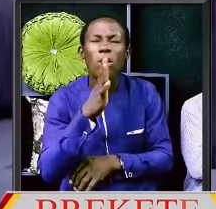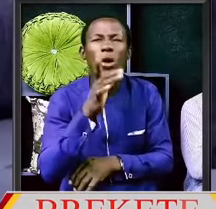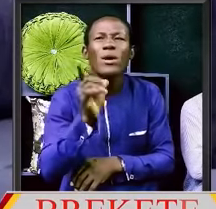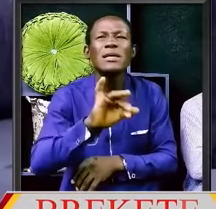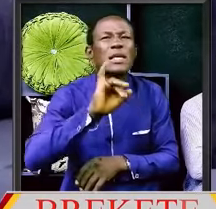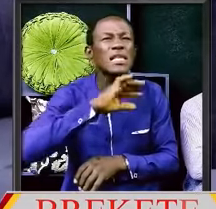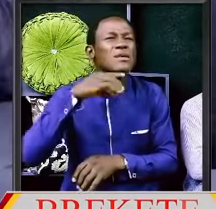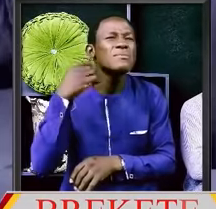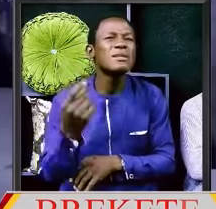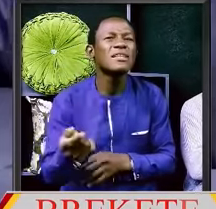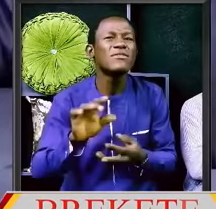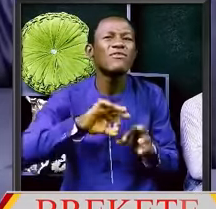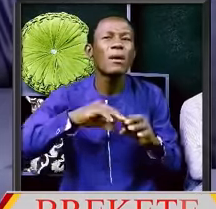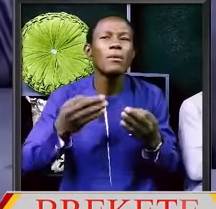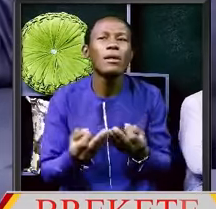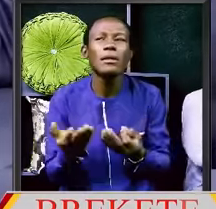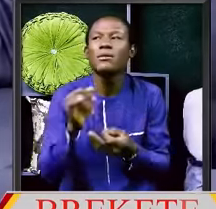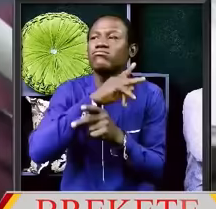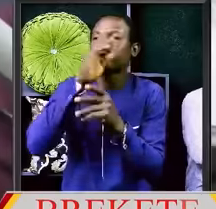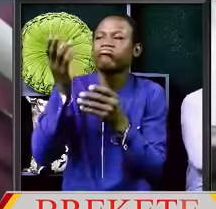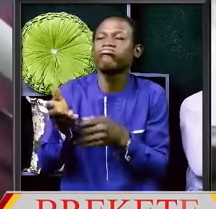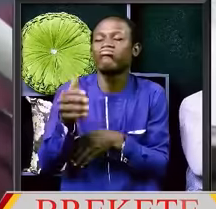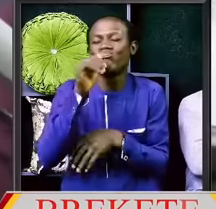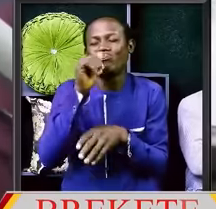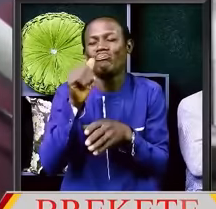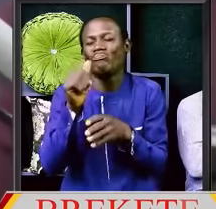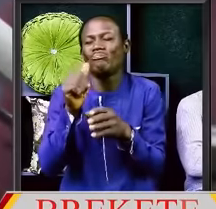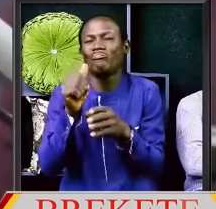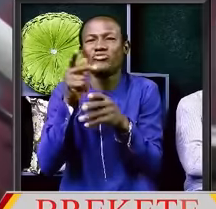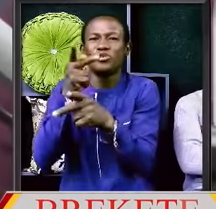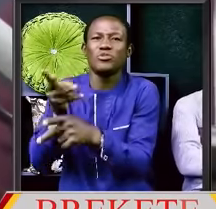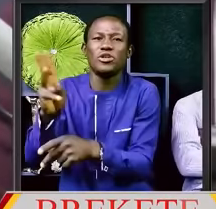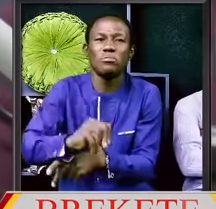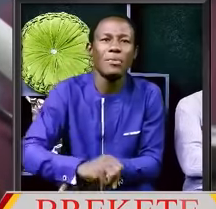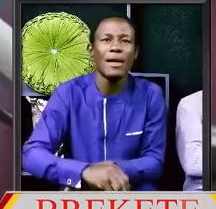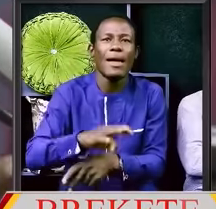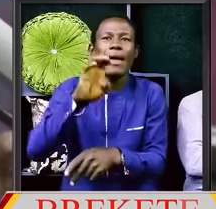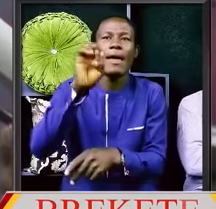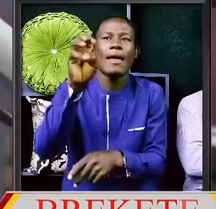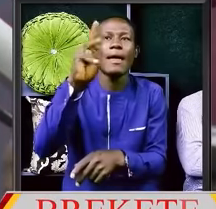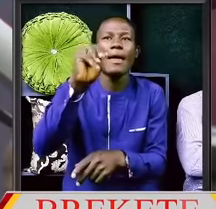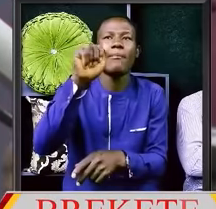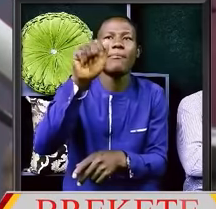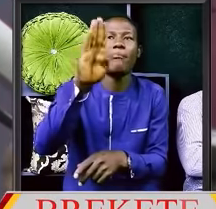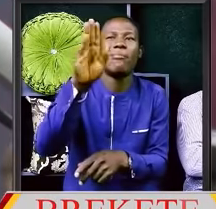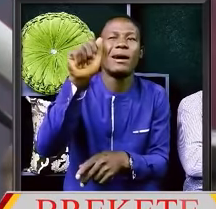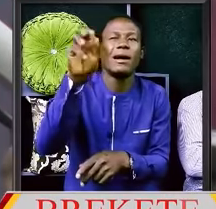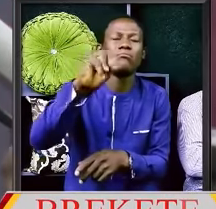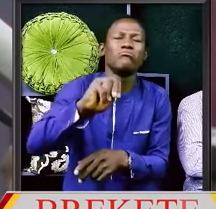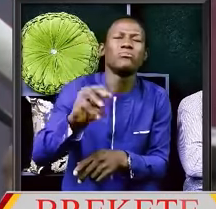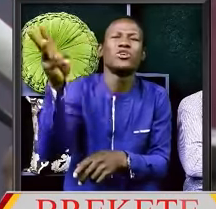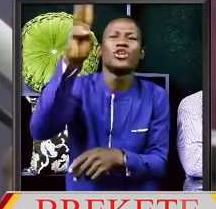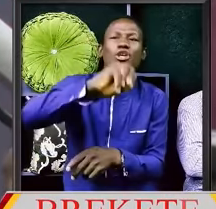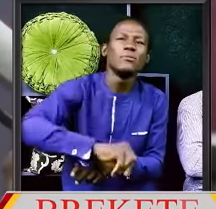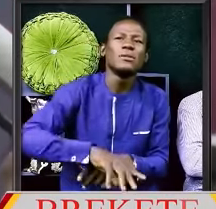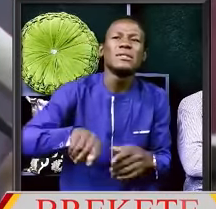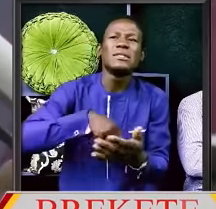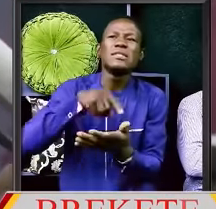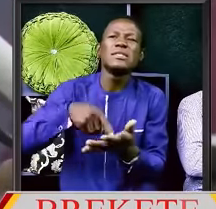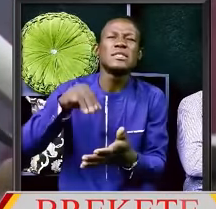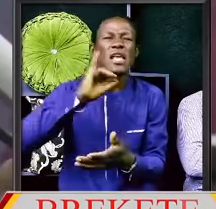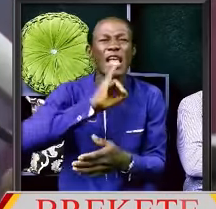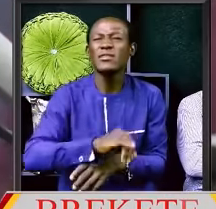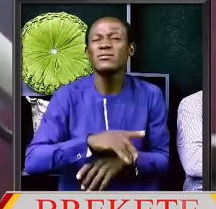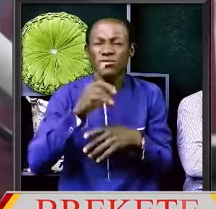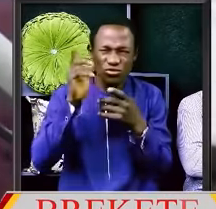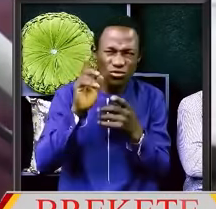family member of this Pekin. They don't embalm him. The same day. No, this is suspicious. They no carry go